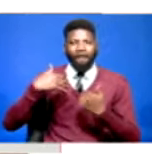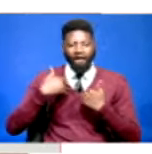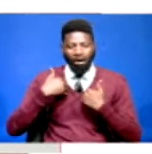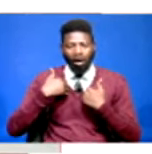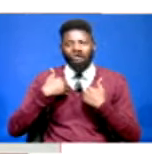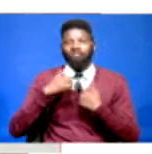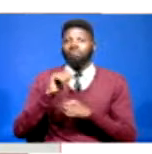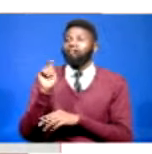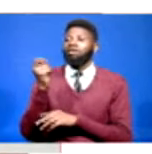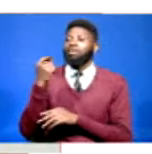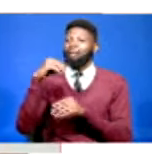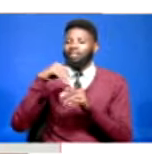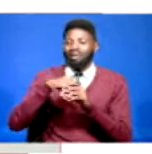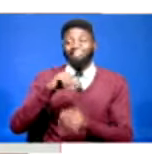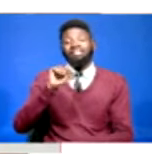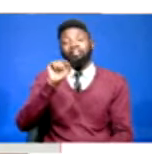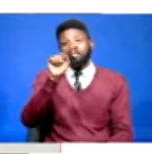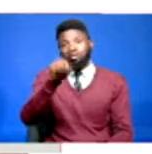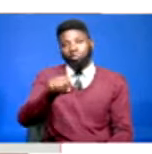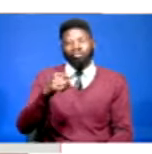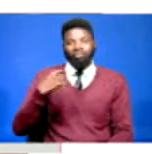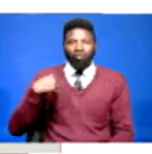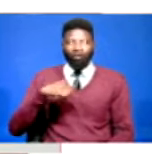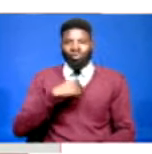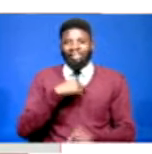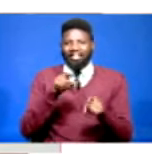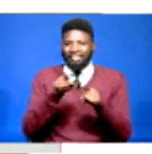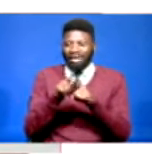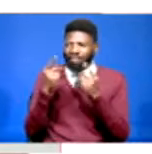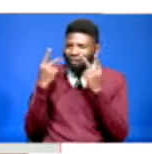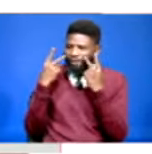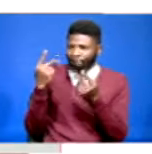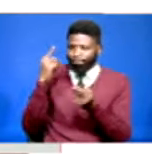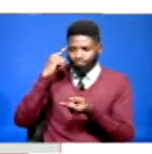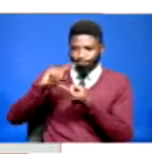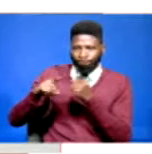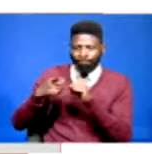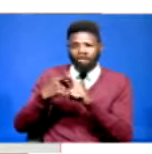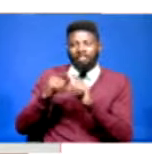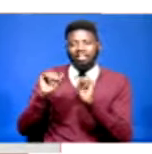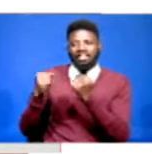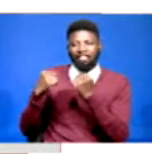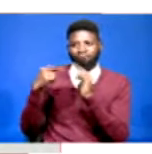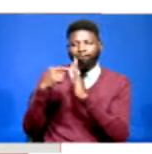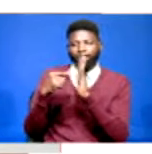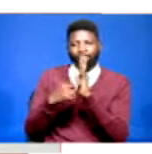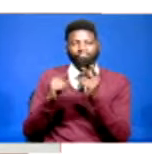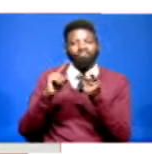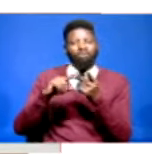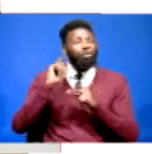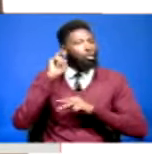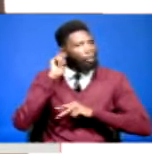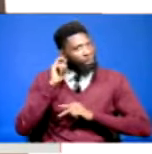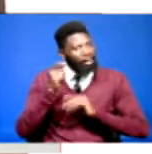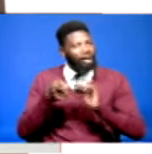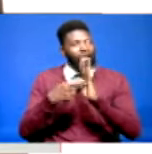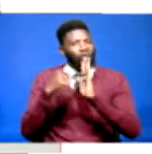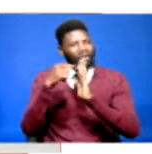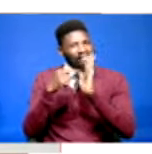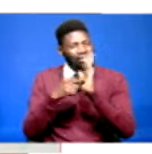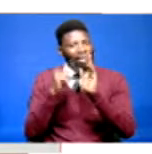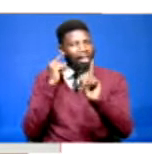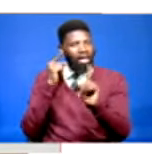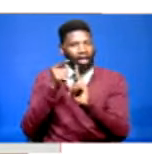yes, we have gone through the safety considerations, the compliance requirements that are required for nuclear power, and we